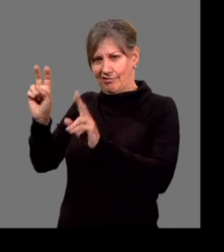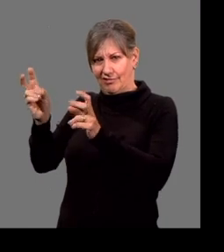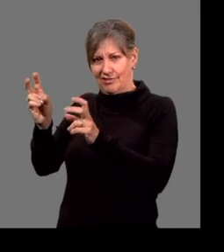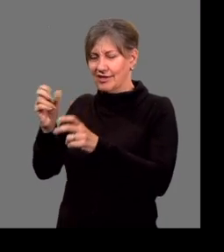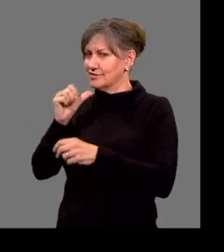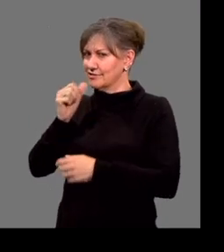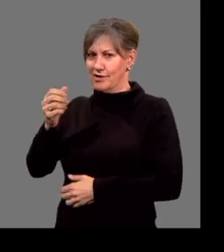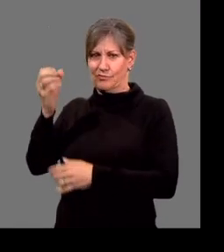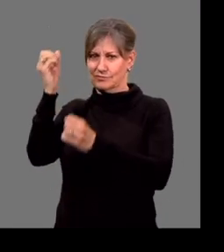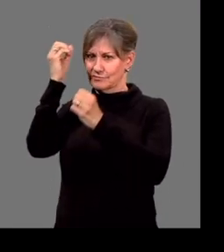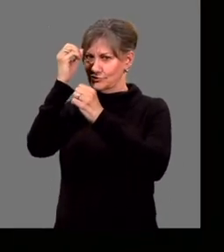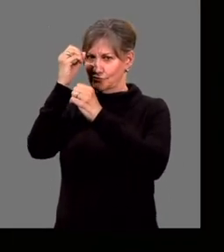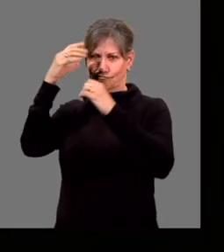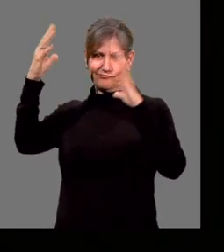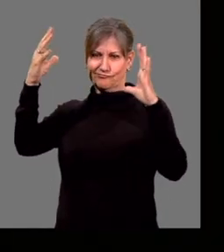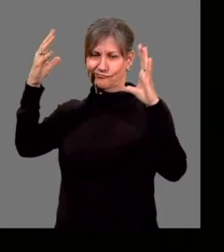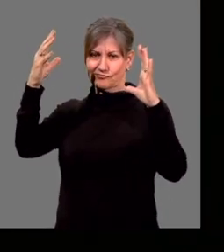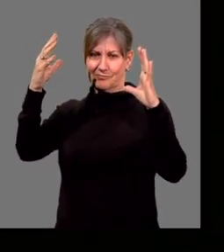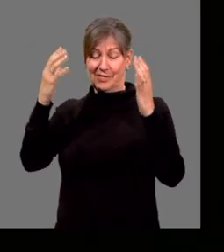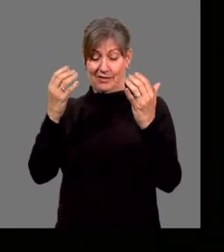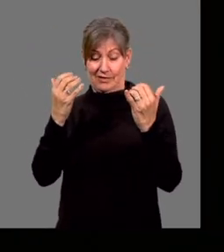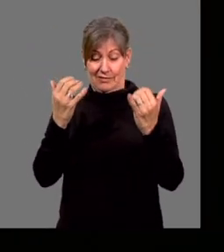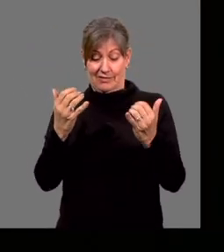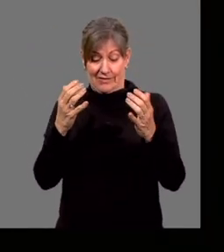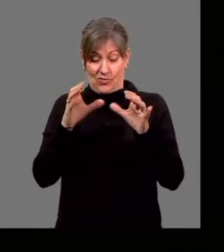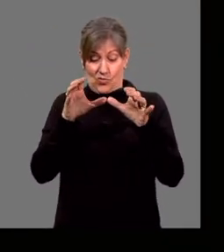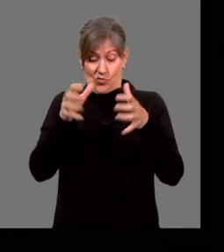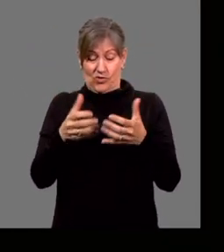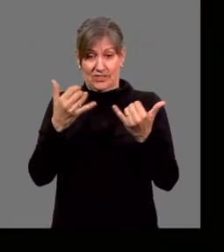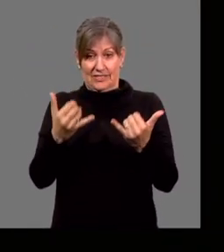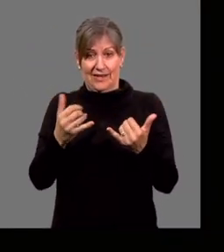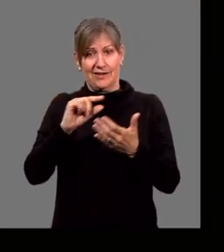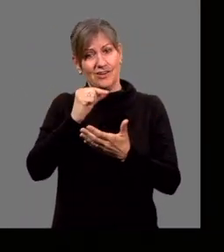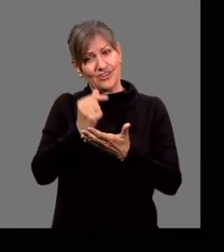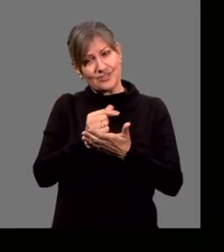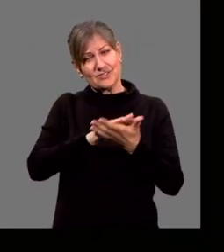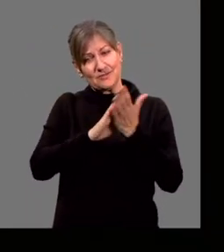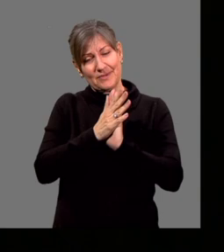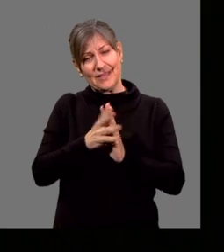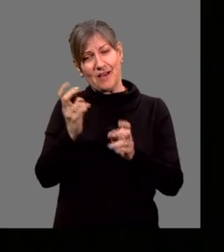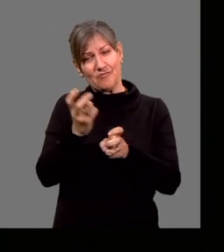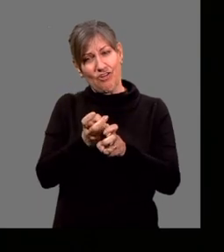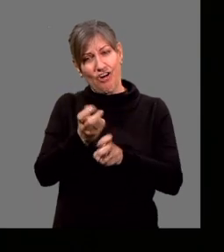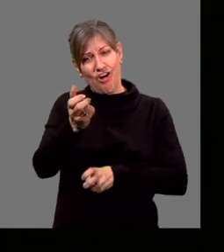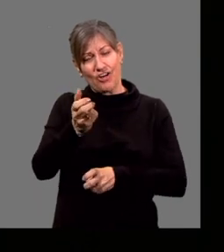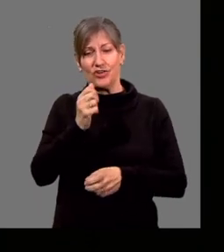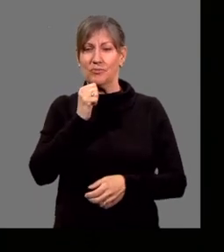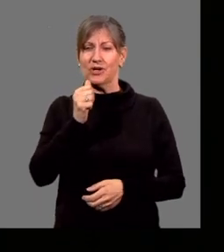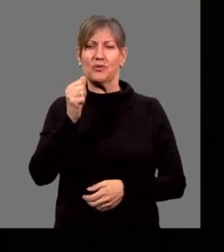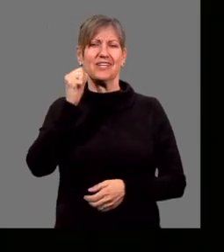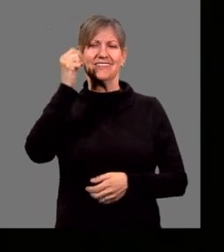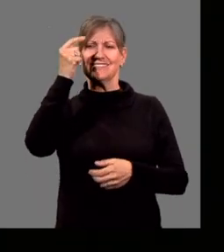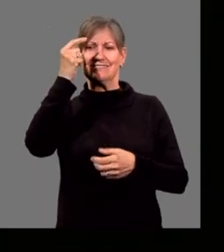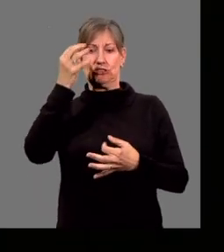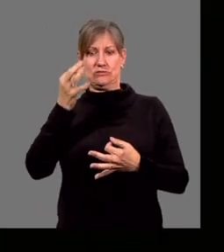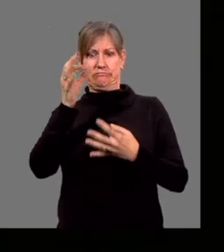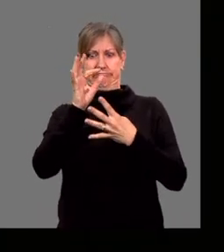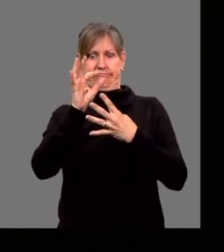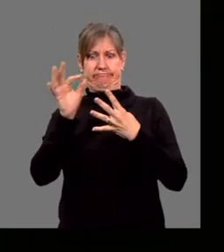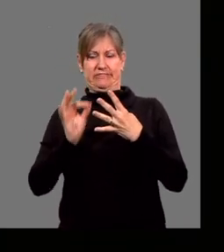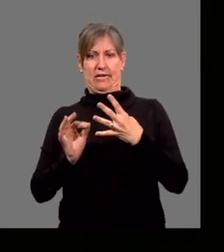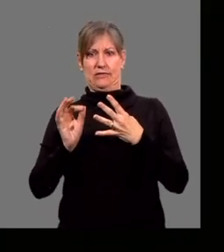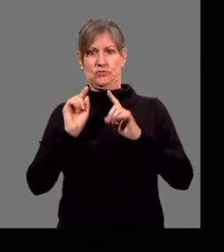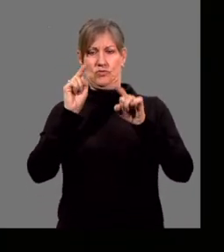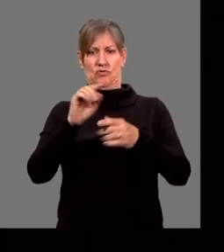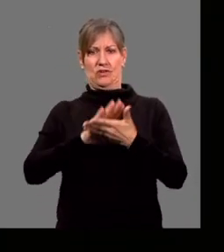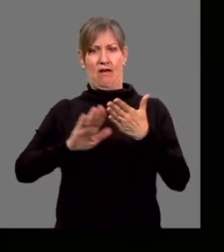this past school year. Given the current state of the world, graduating has become harder. But we didn't choose to go to college because